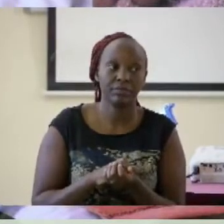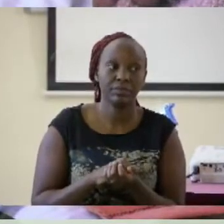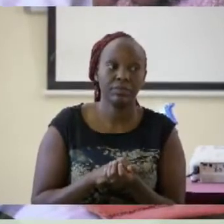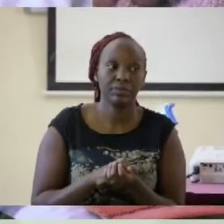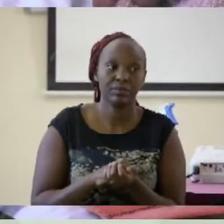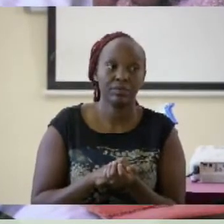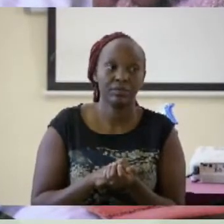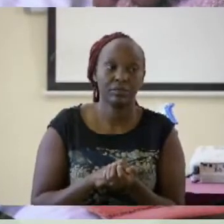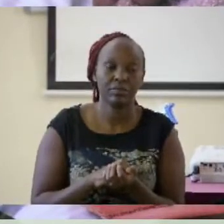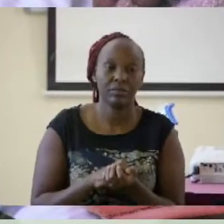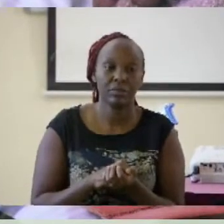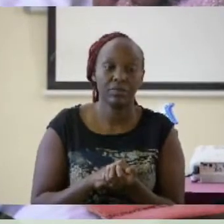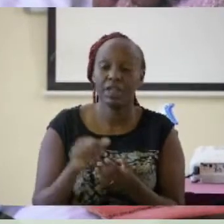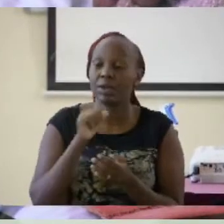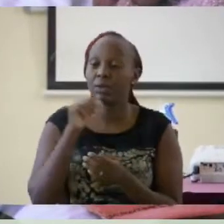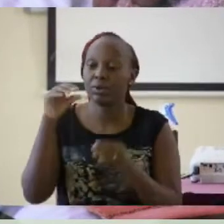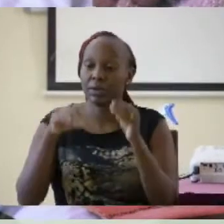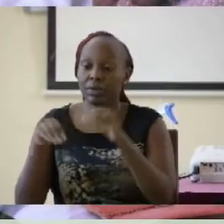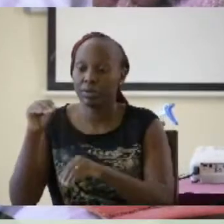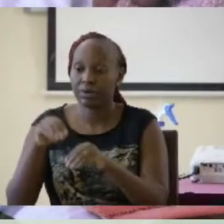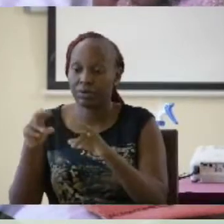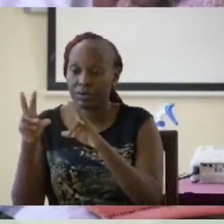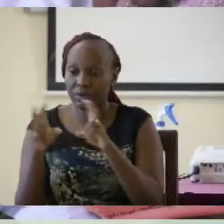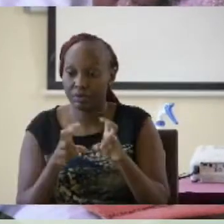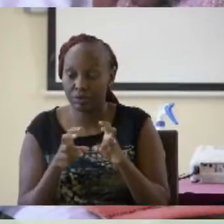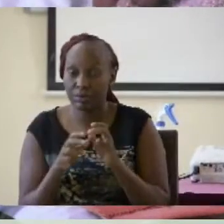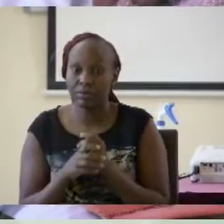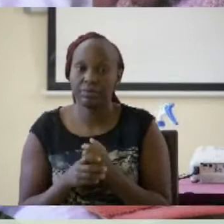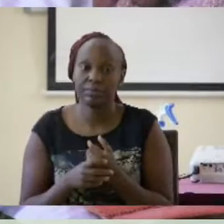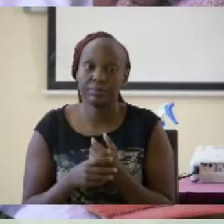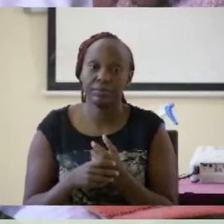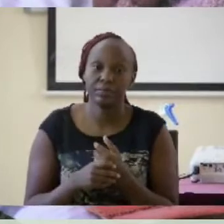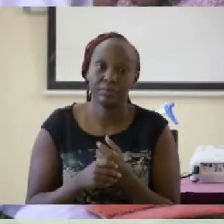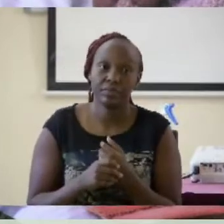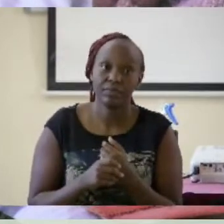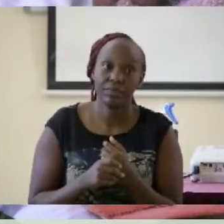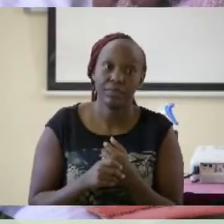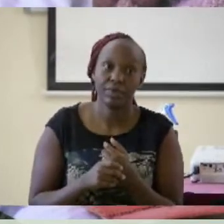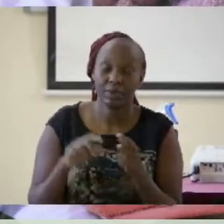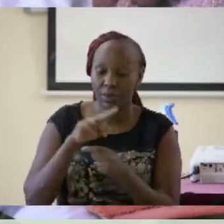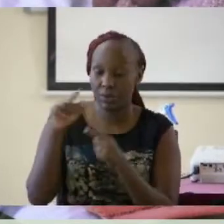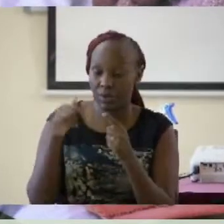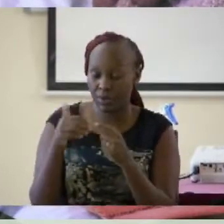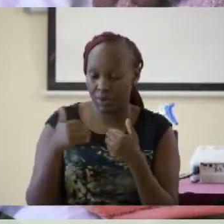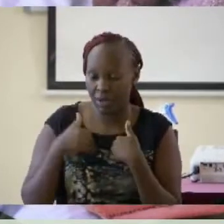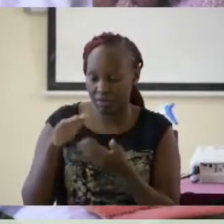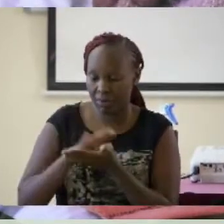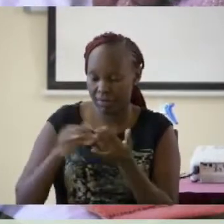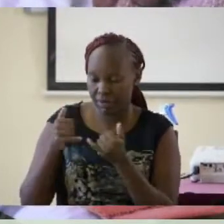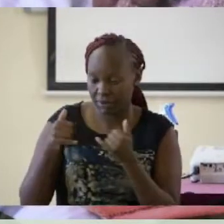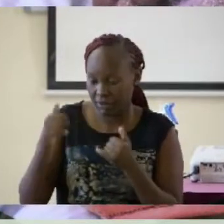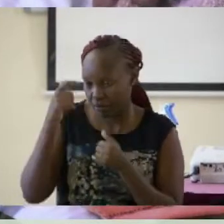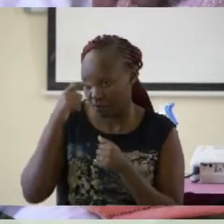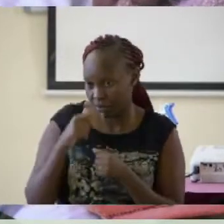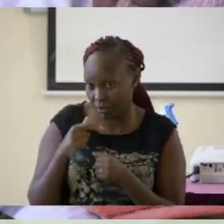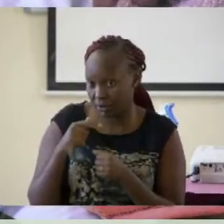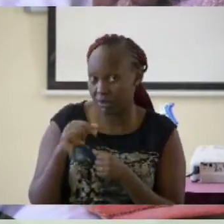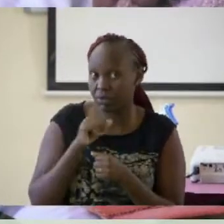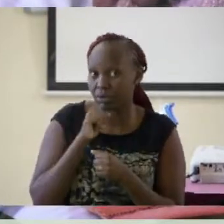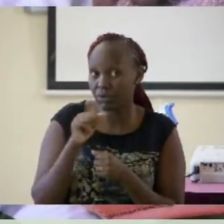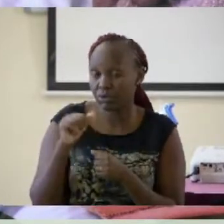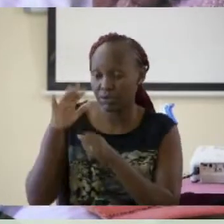and not even election issues. So when we have an AJS baseline policy saying that we should